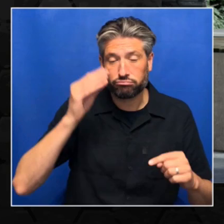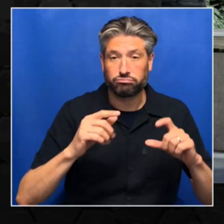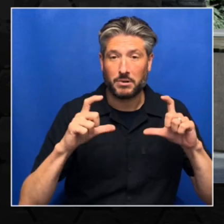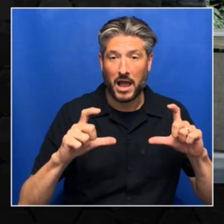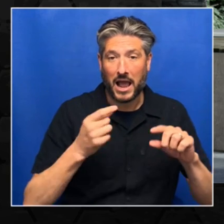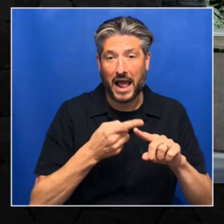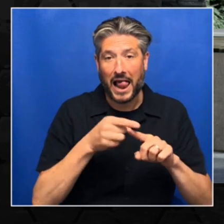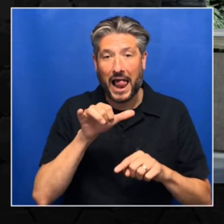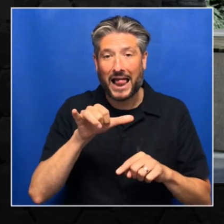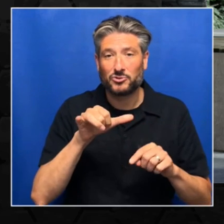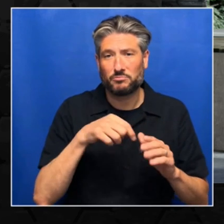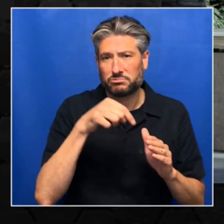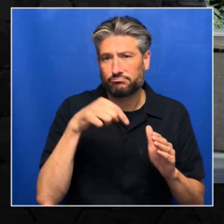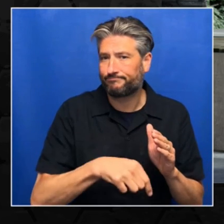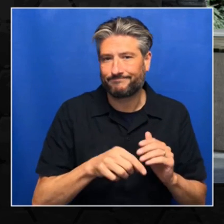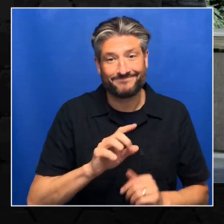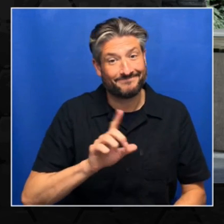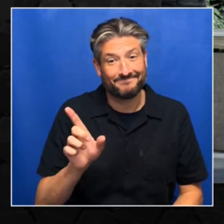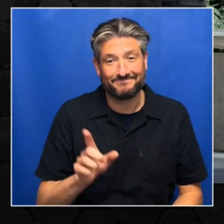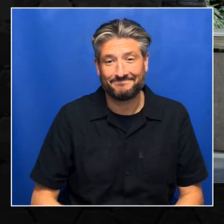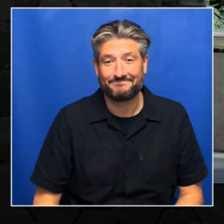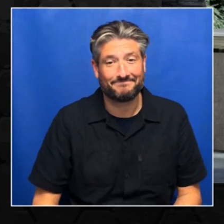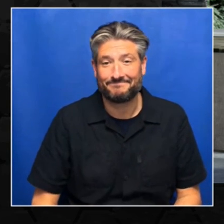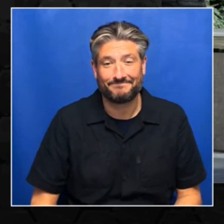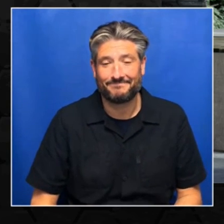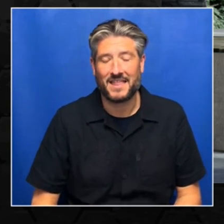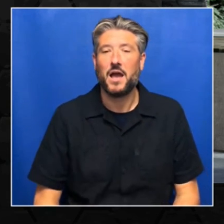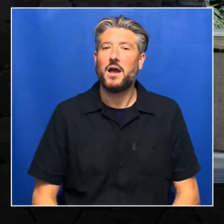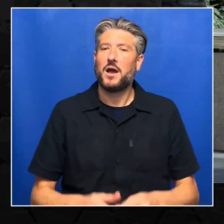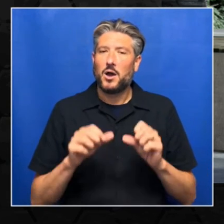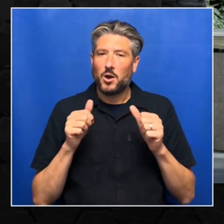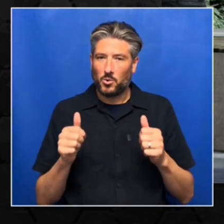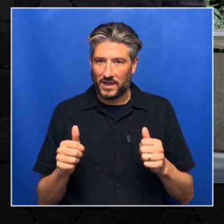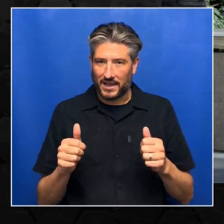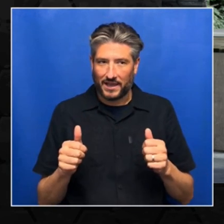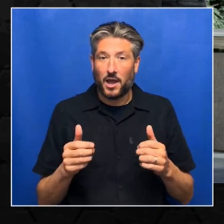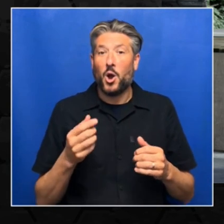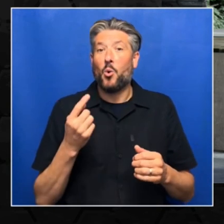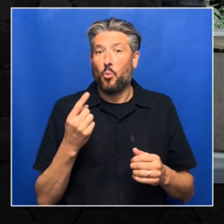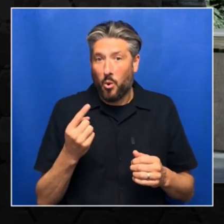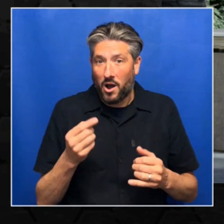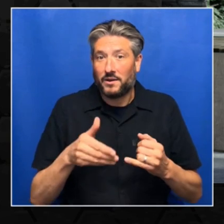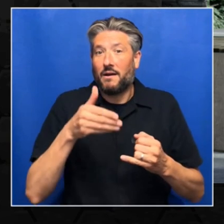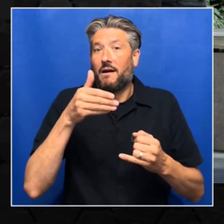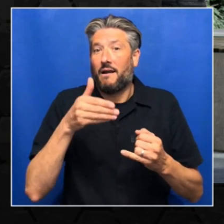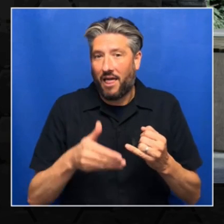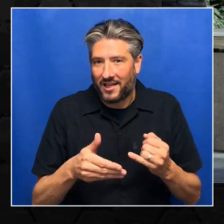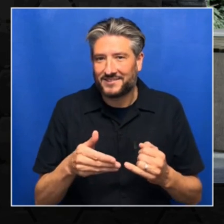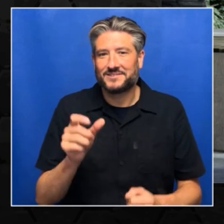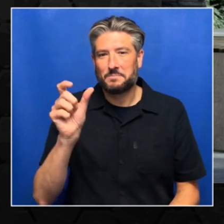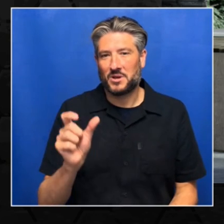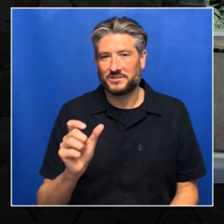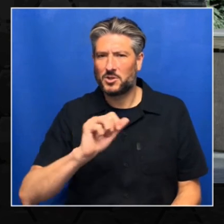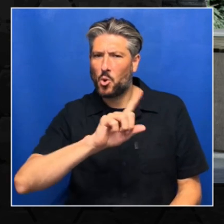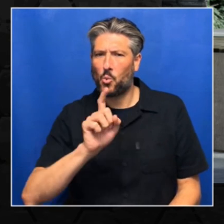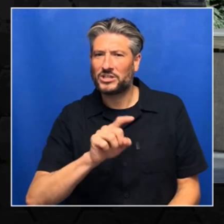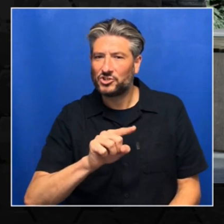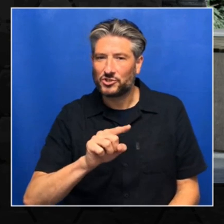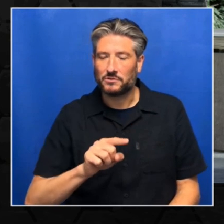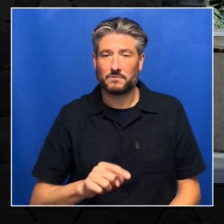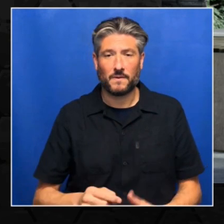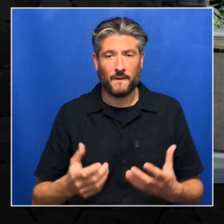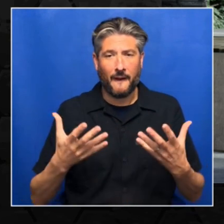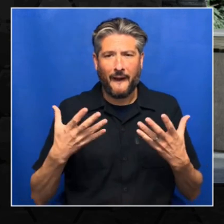So yeah, the final question, Gupta is asking how to convert from existing applications to AI. Are there any tools